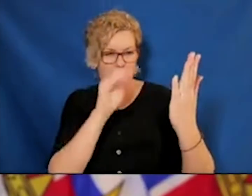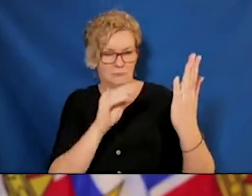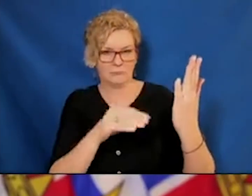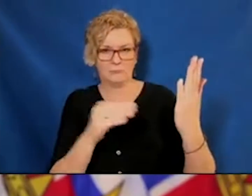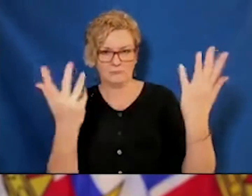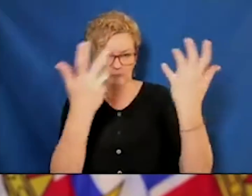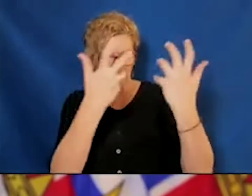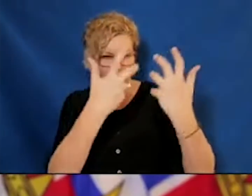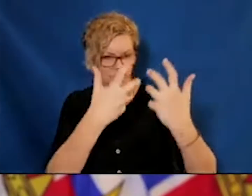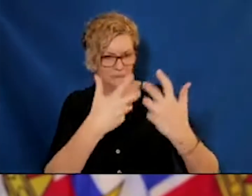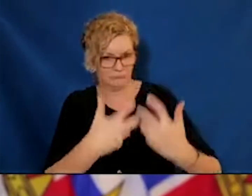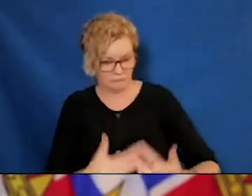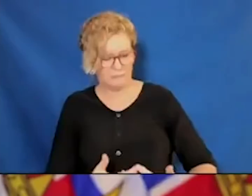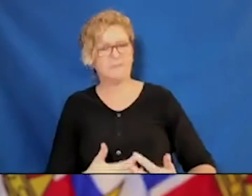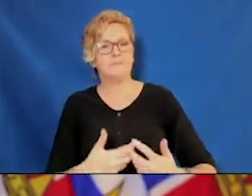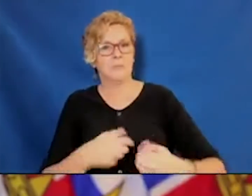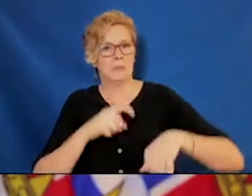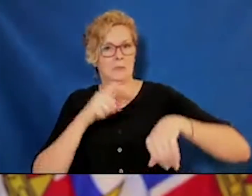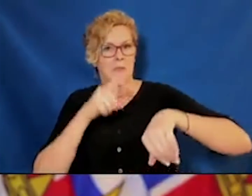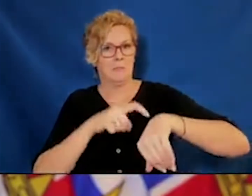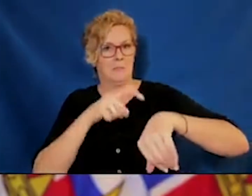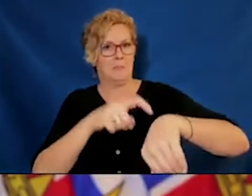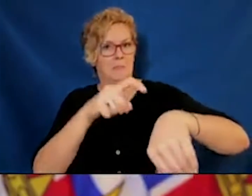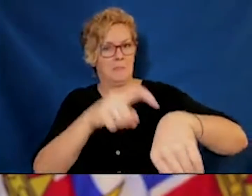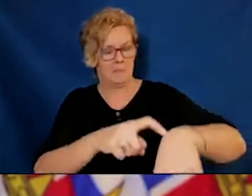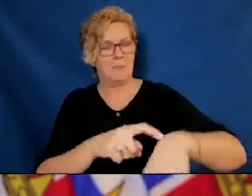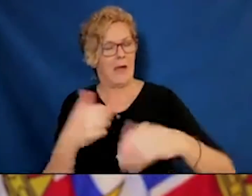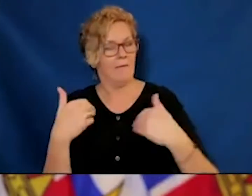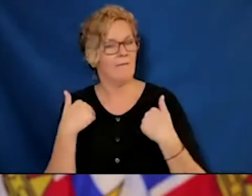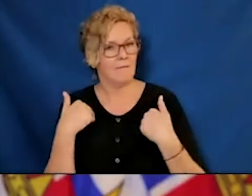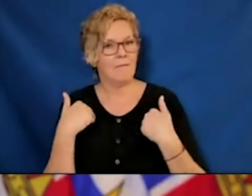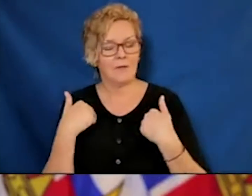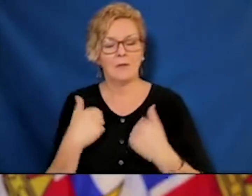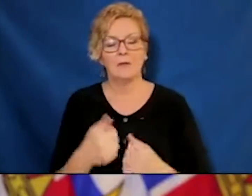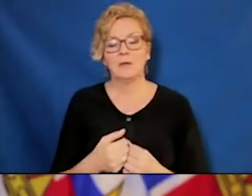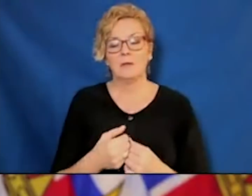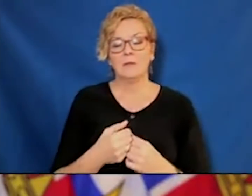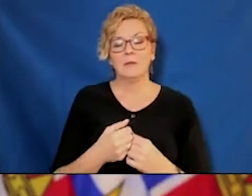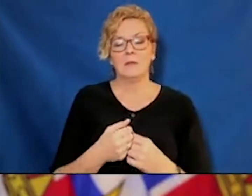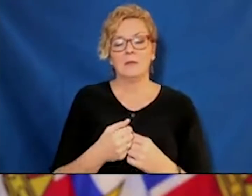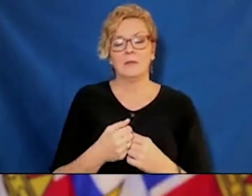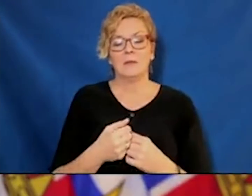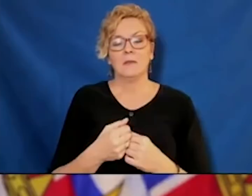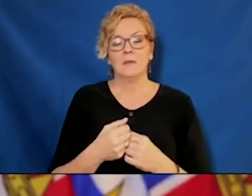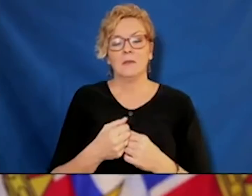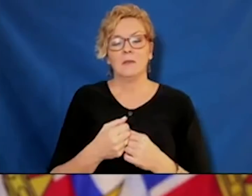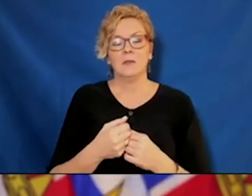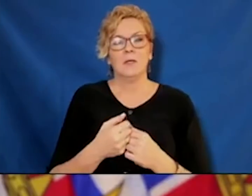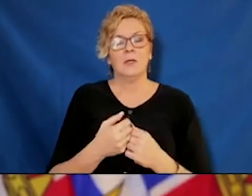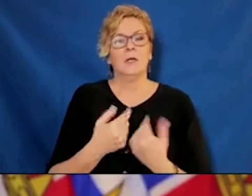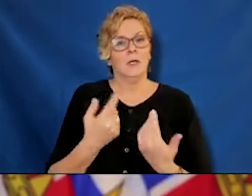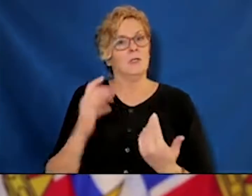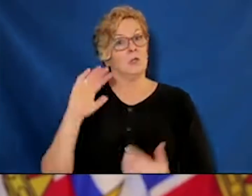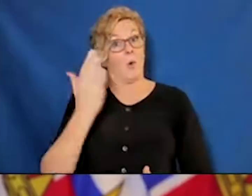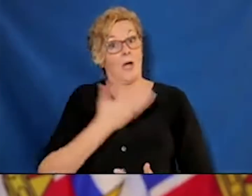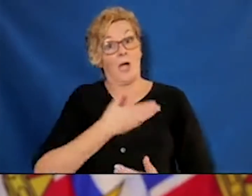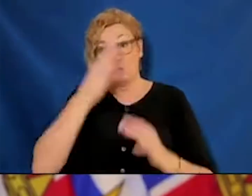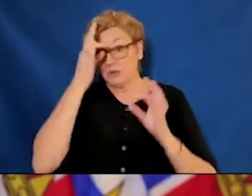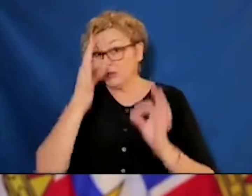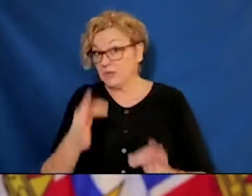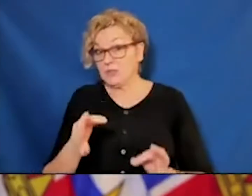to January and February. So our decision is around